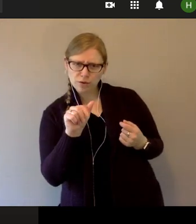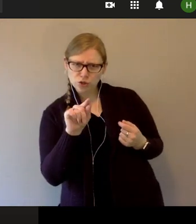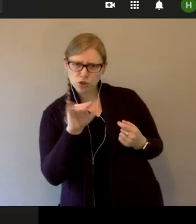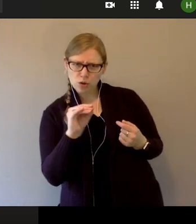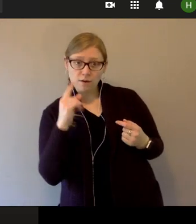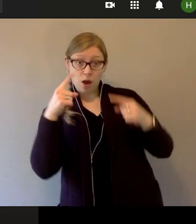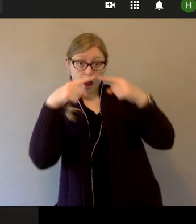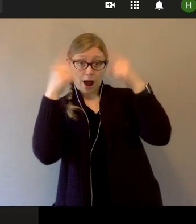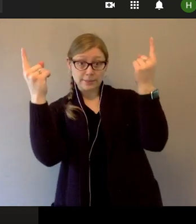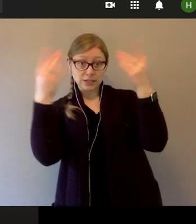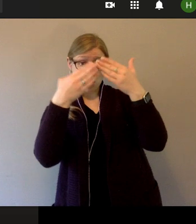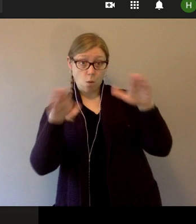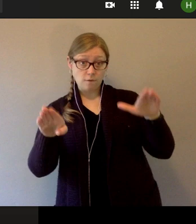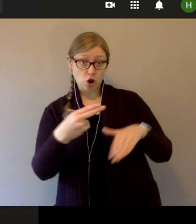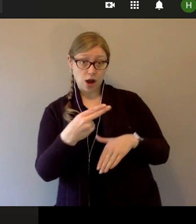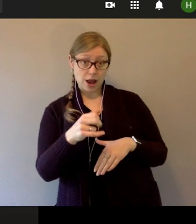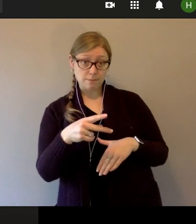is